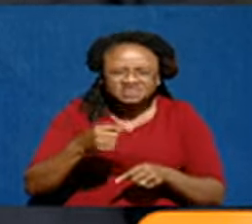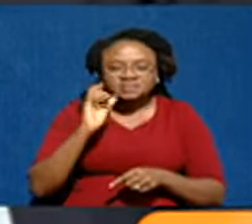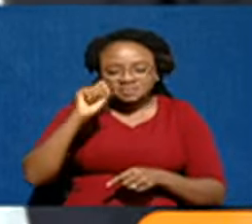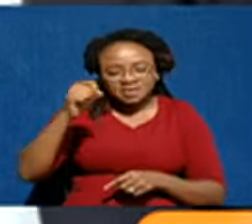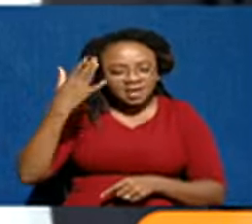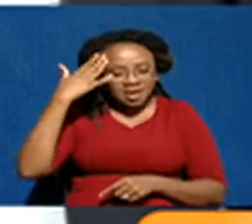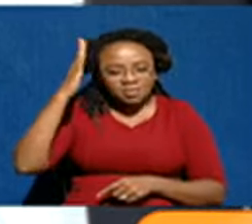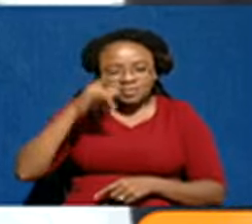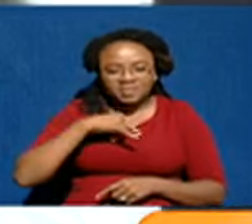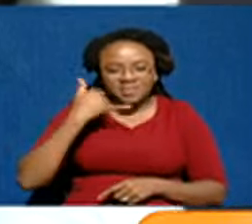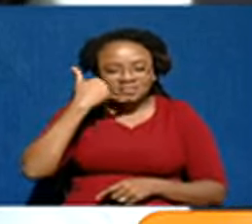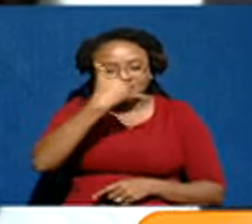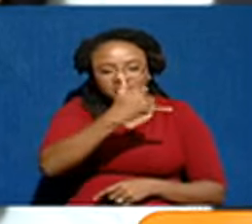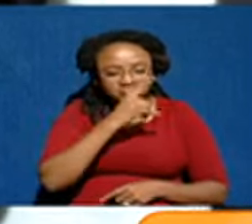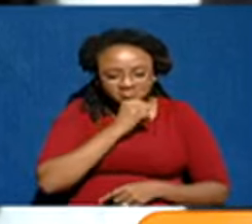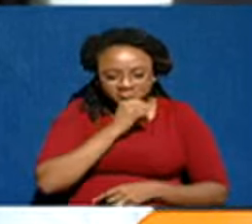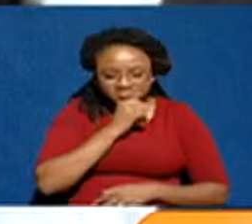wanajua.